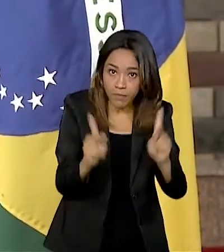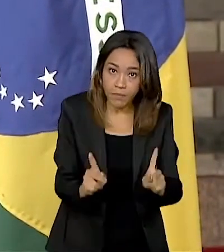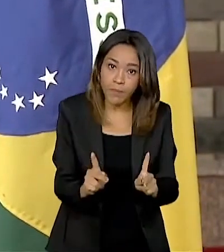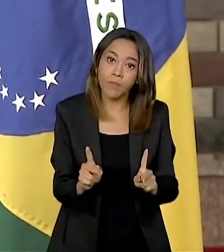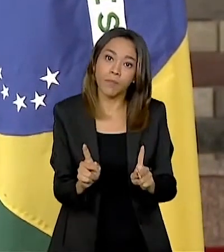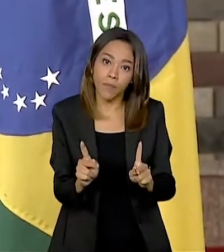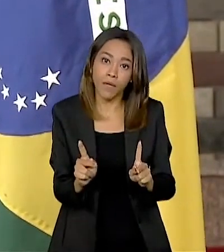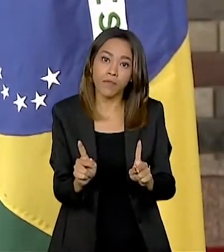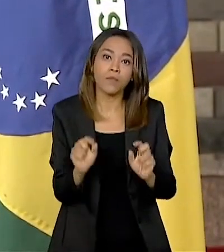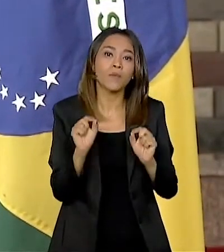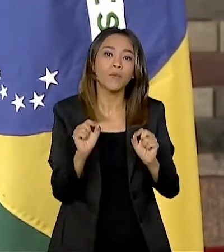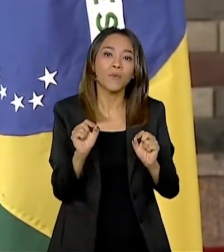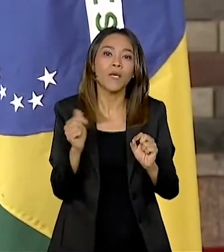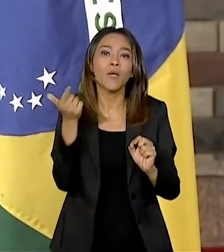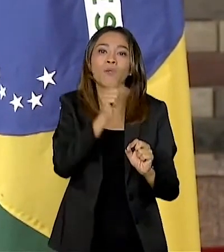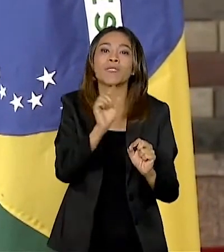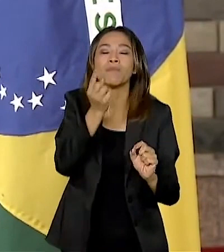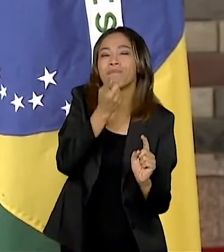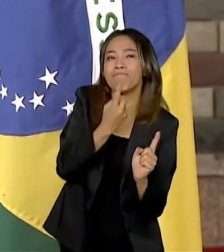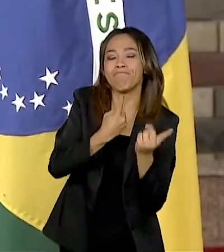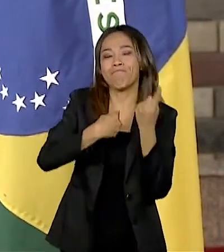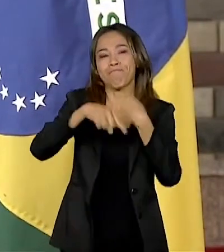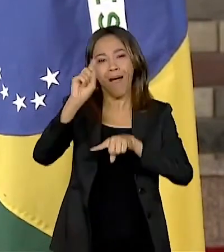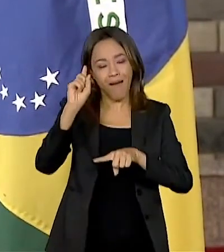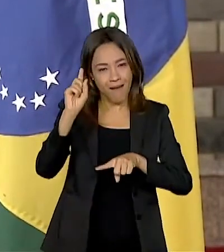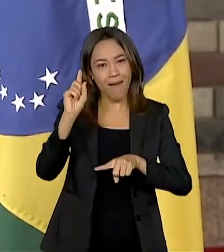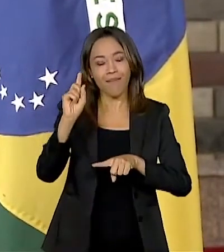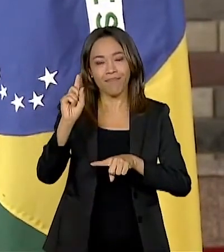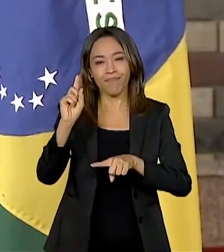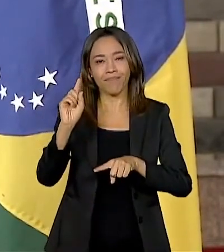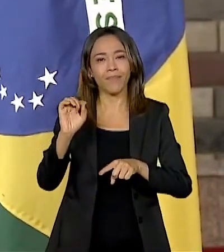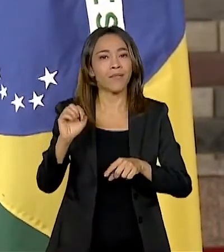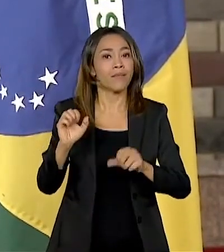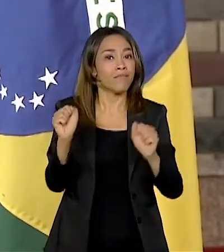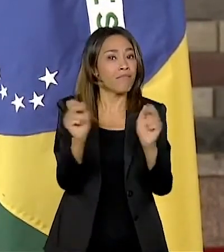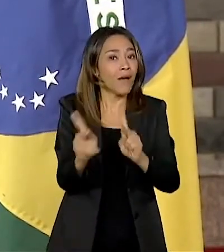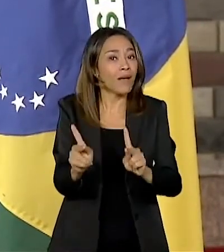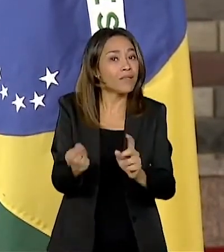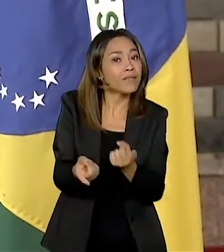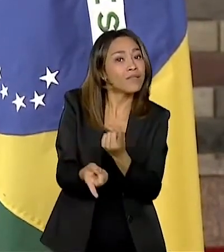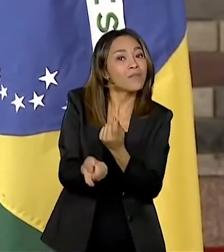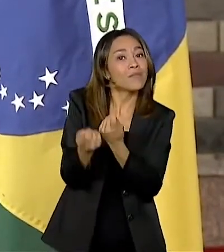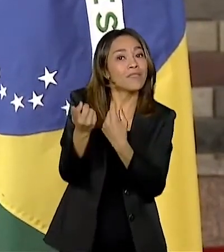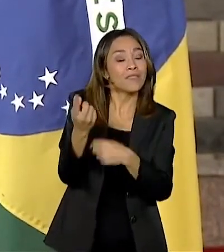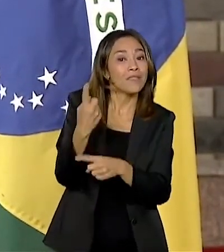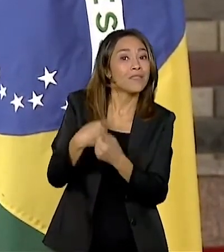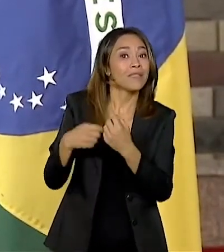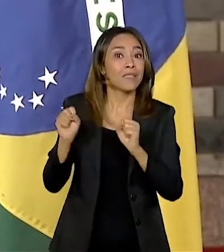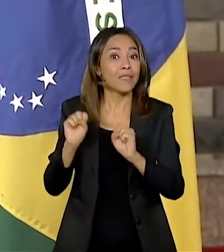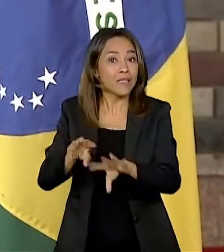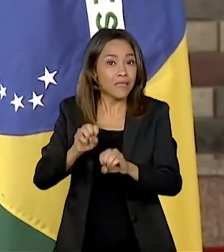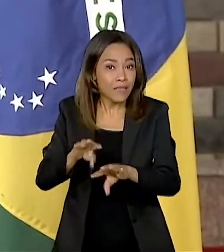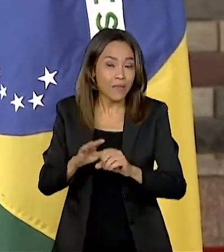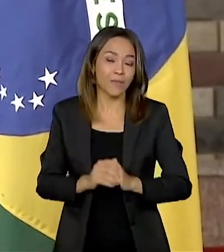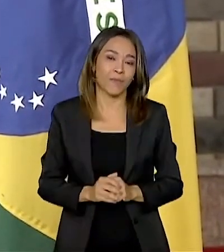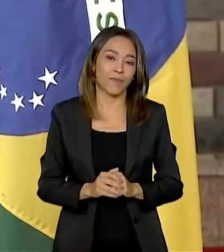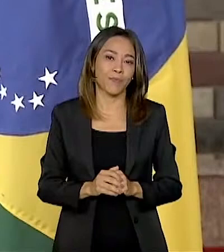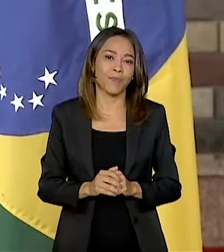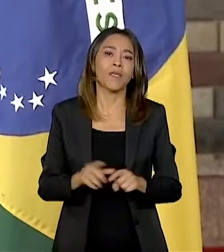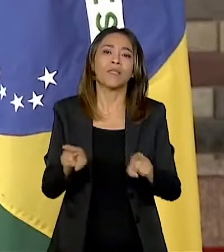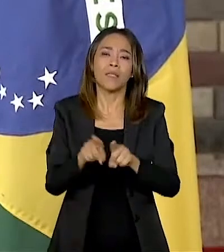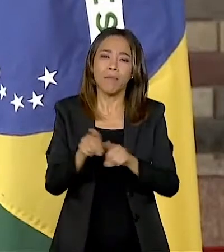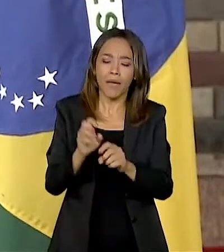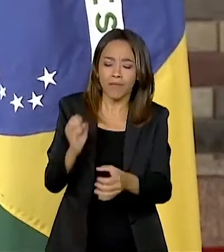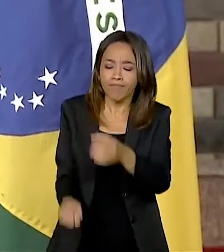peace, traz prosperidade, brings prosperity, traz educação, brings education, traz geração